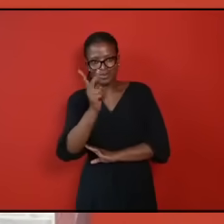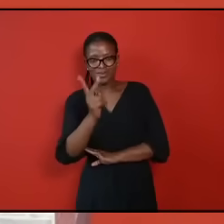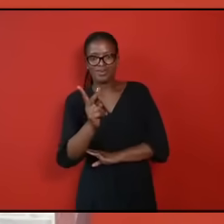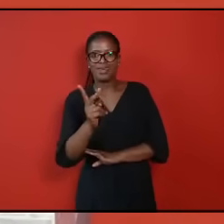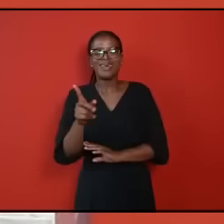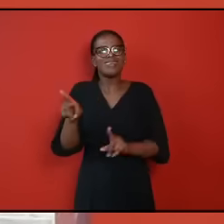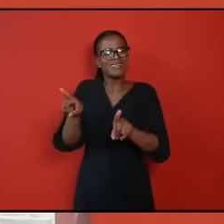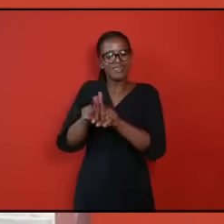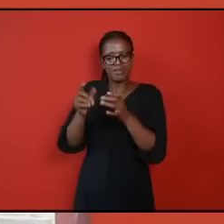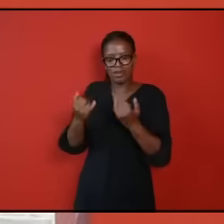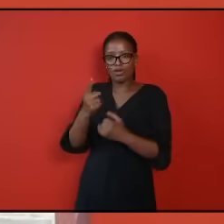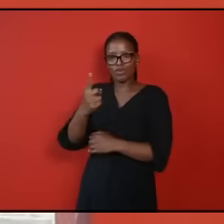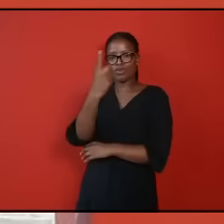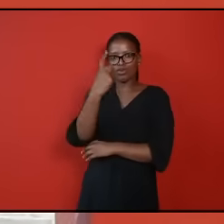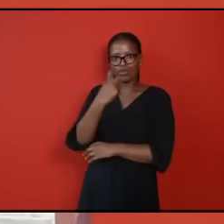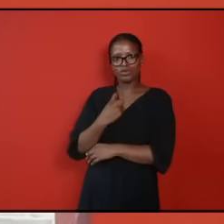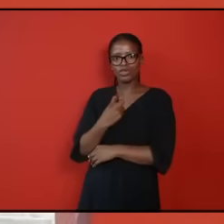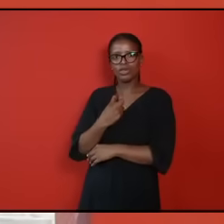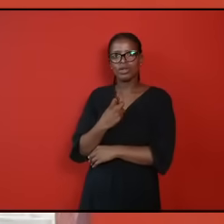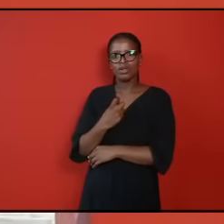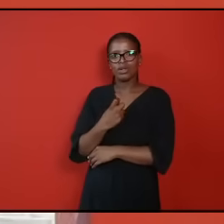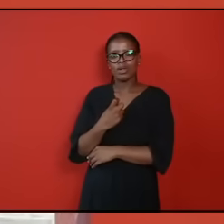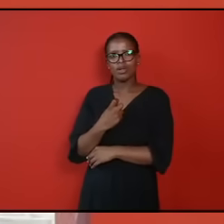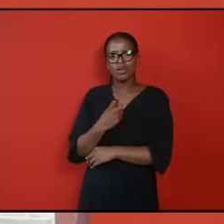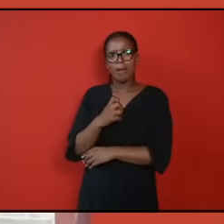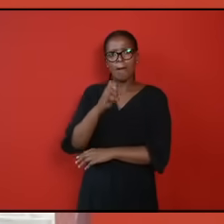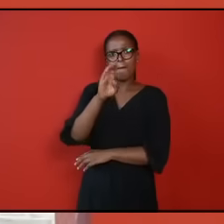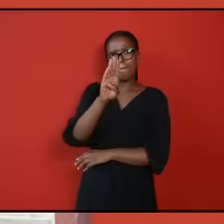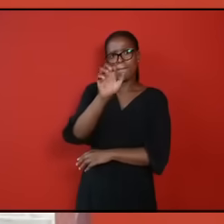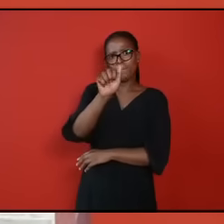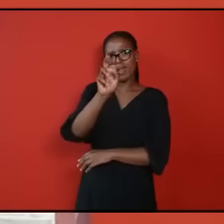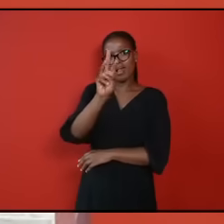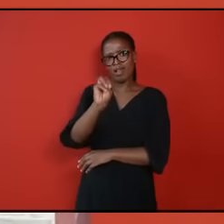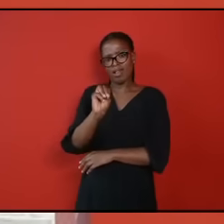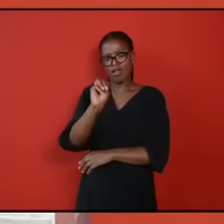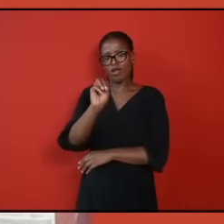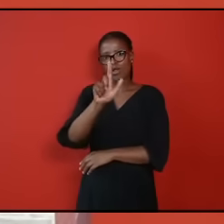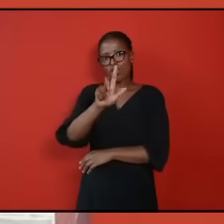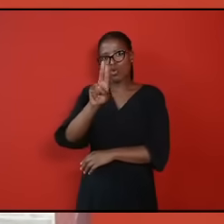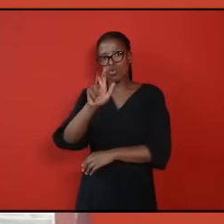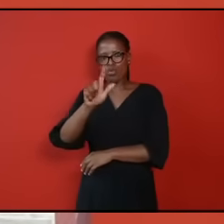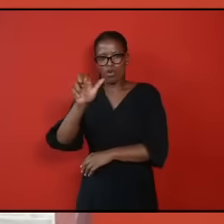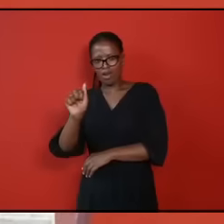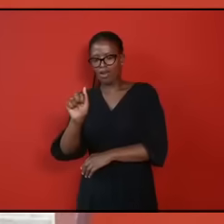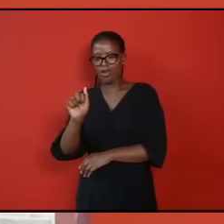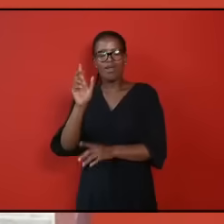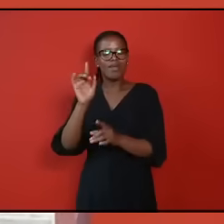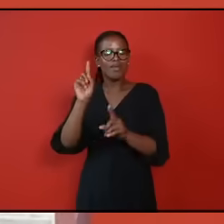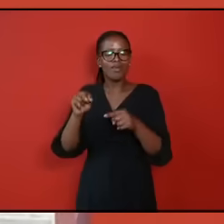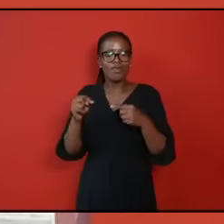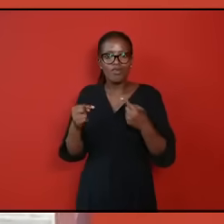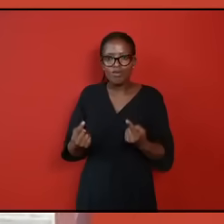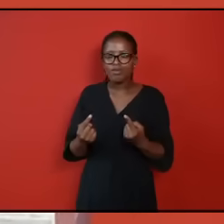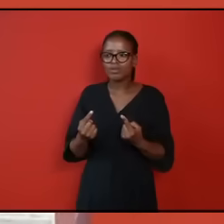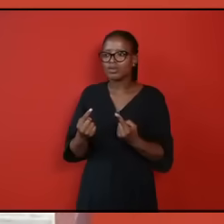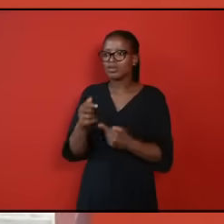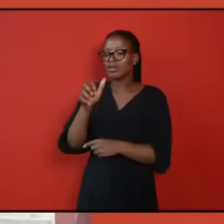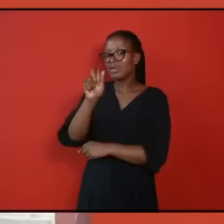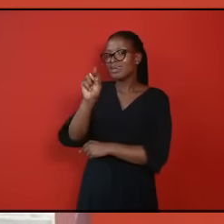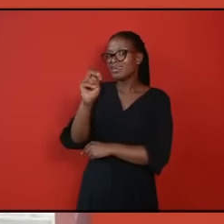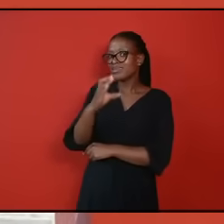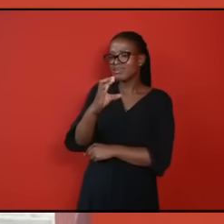me. Mbalula will not rescue the ANC. But no one of them will rescue the ANC, by